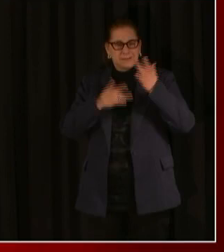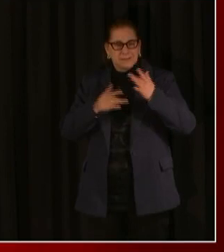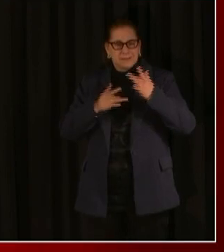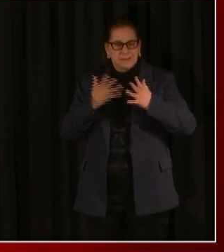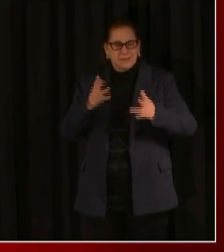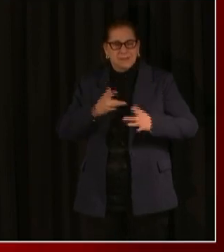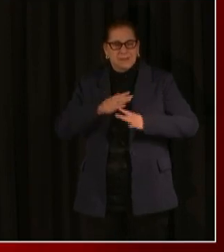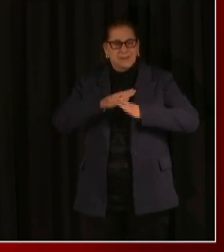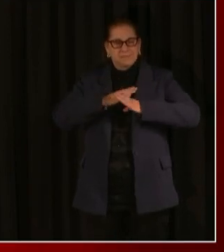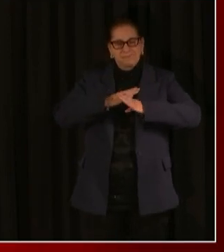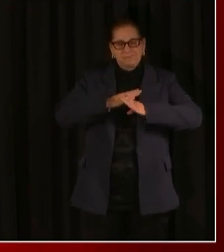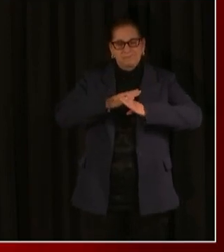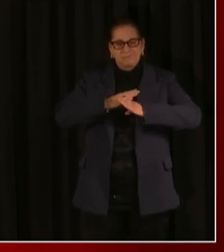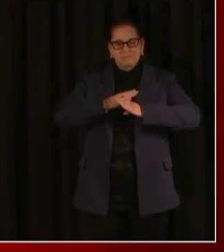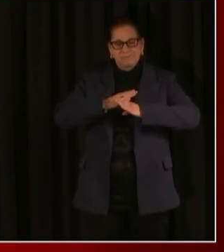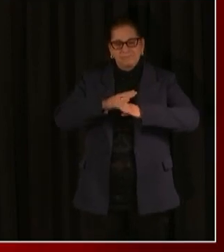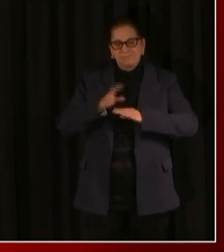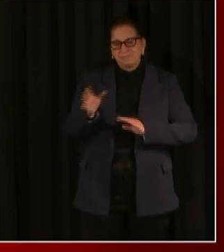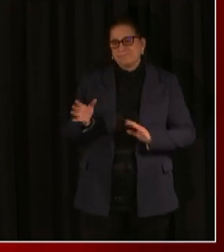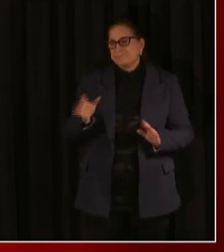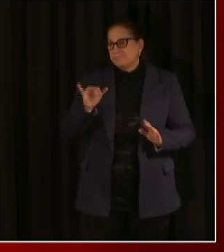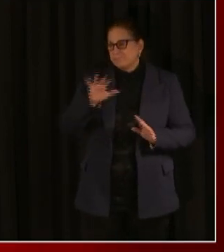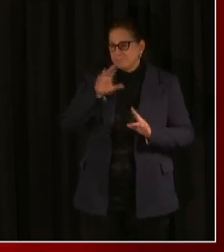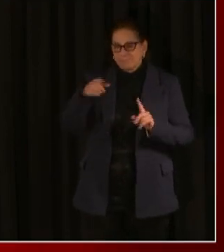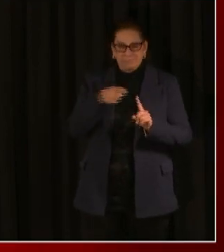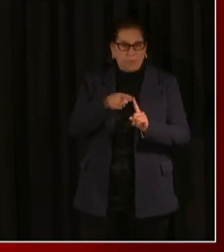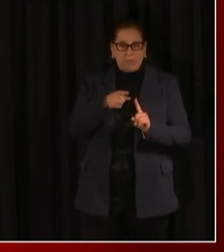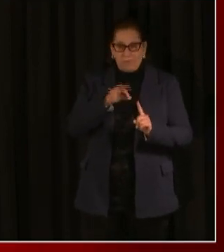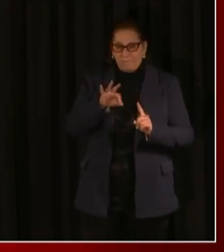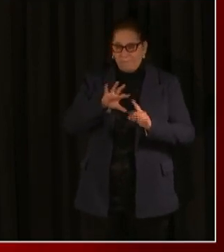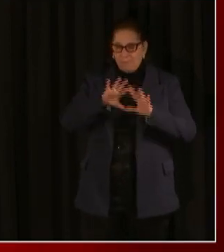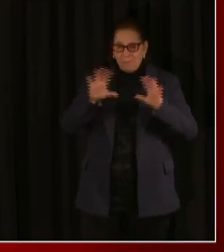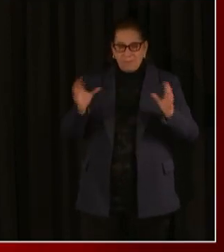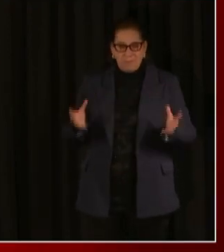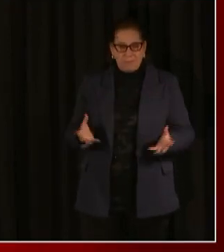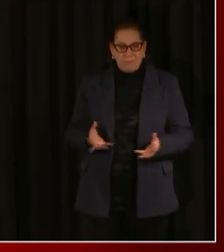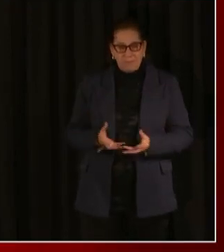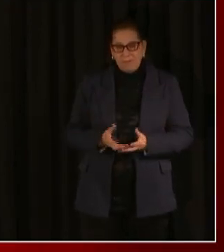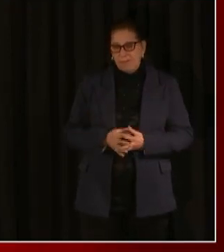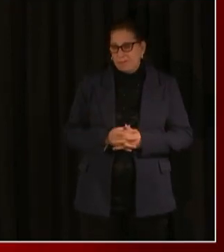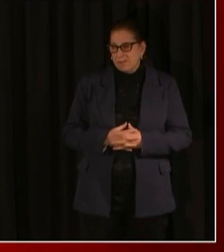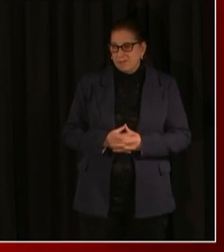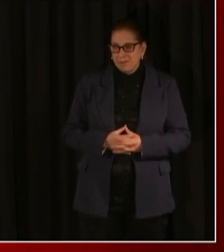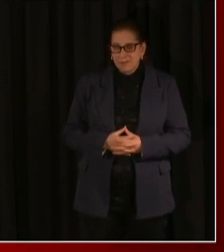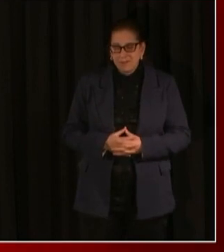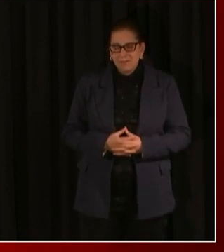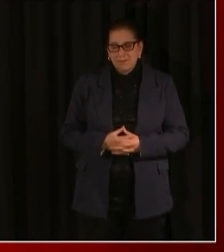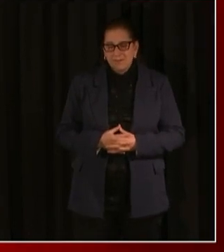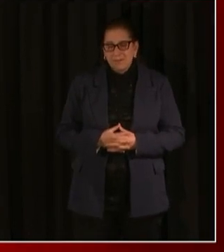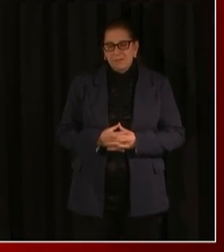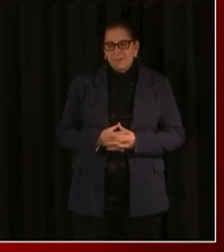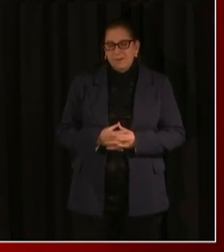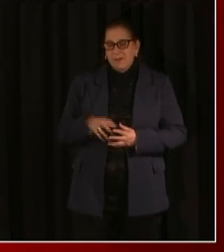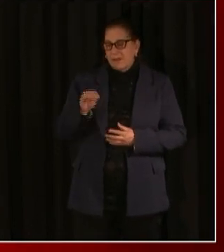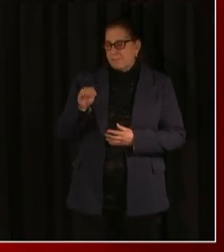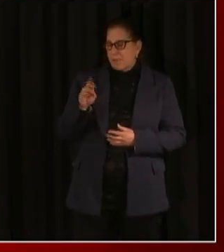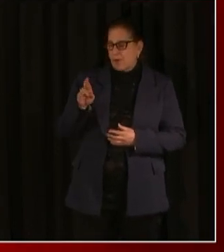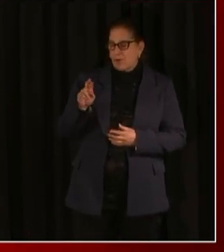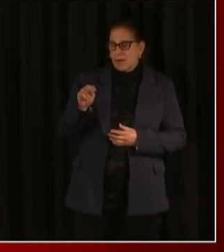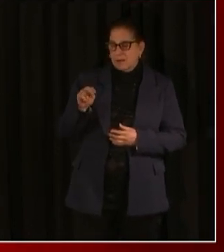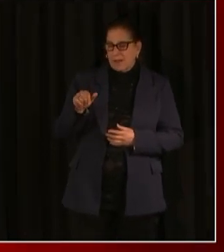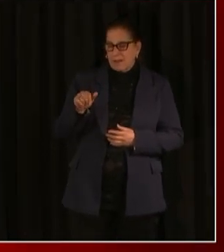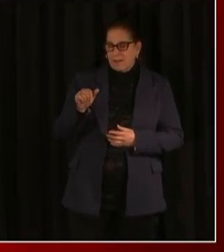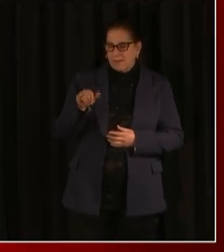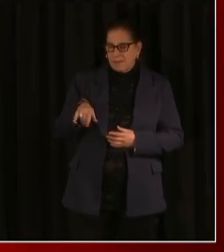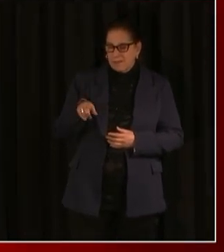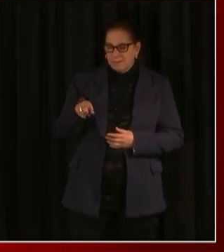And just an important point to bring up with the vaccines. So with the mRNA vaccines, you cannot